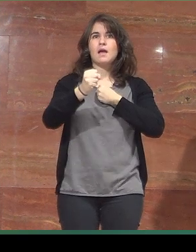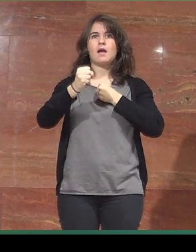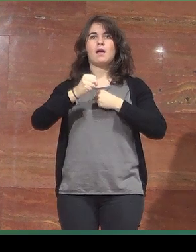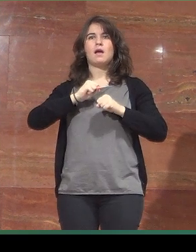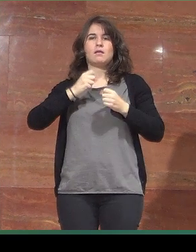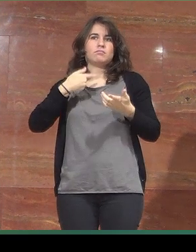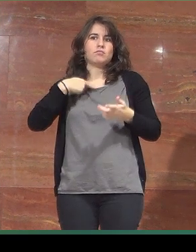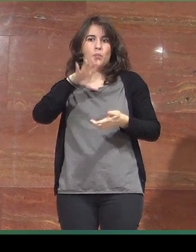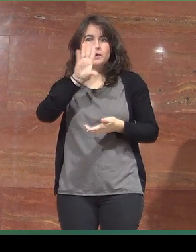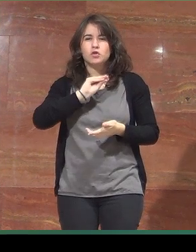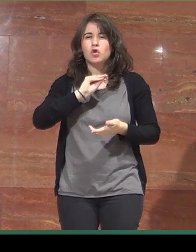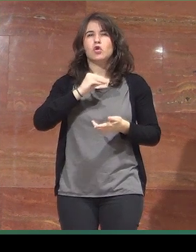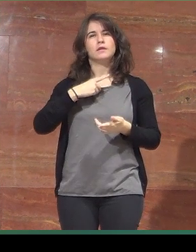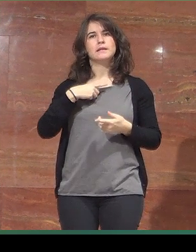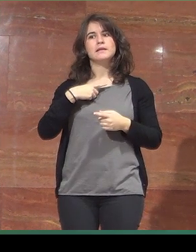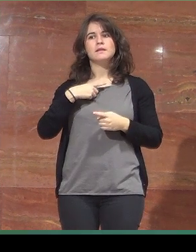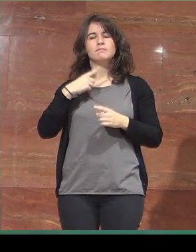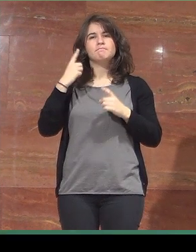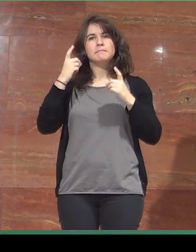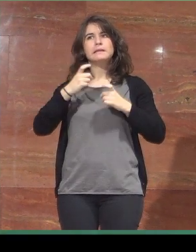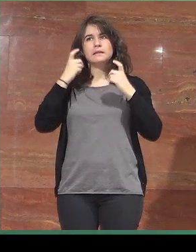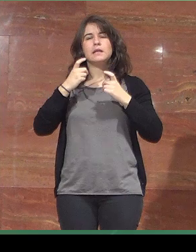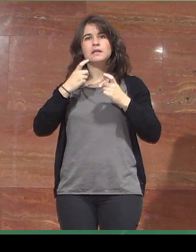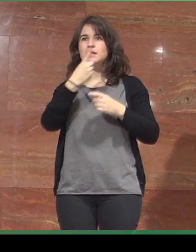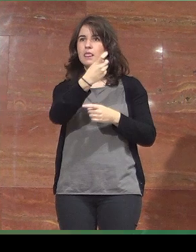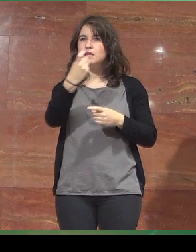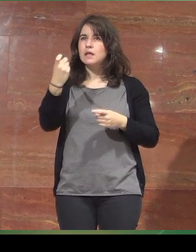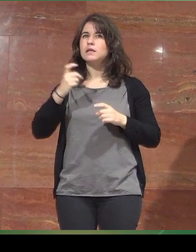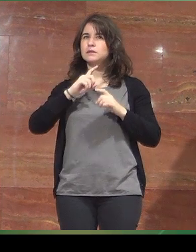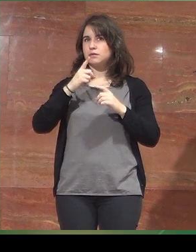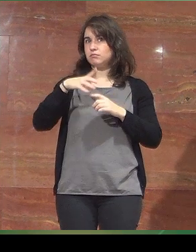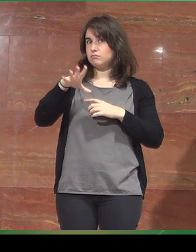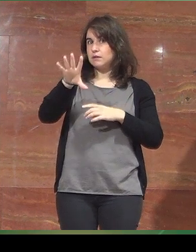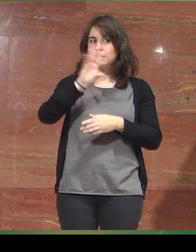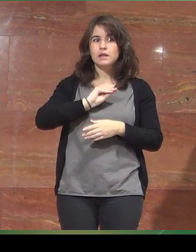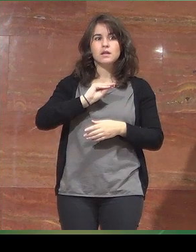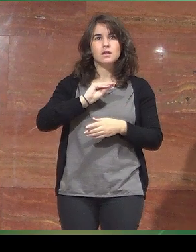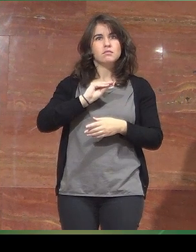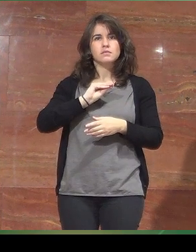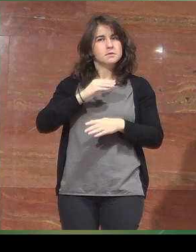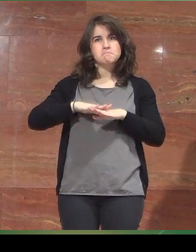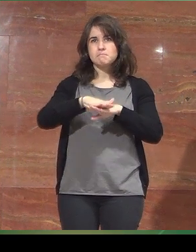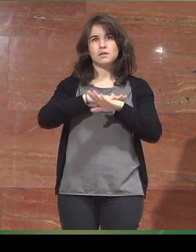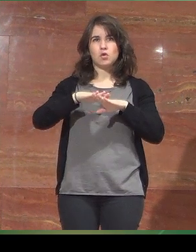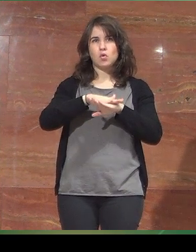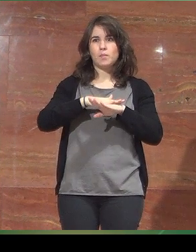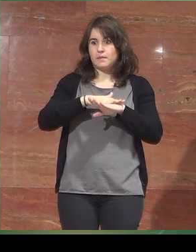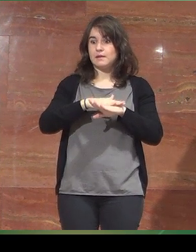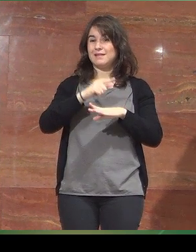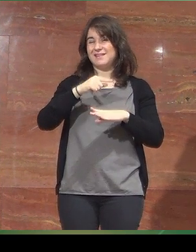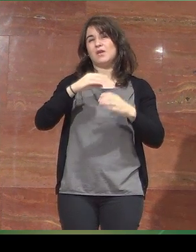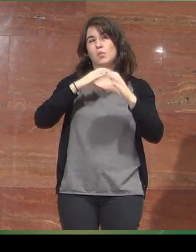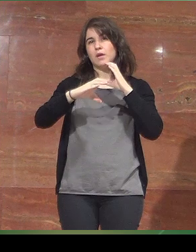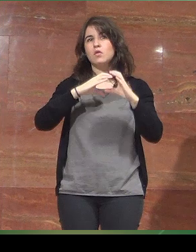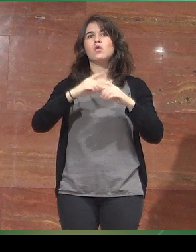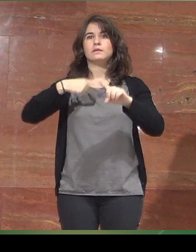transport planning and delivery. If we don't get that right, people won't travel and they won't feel confident when they're traveling. And